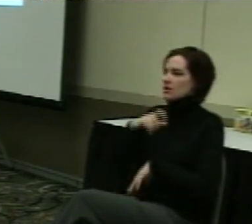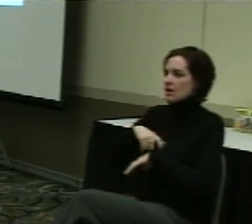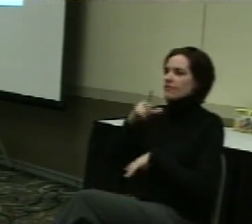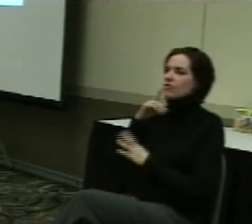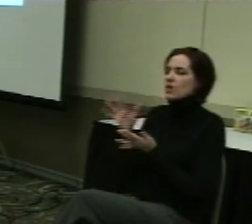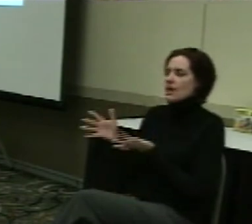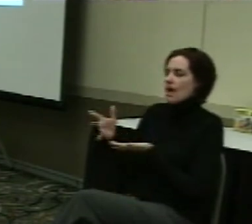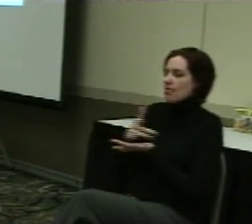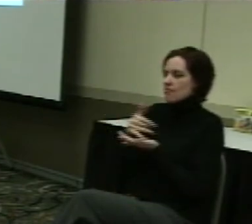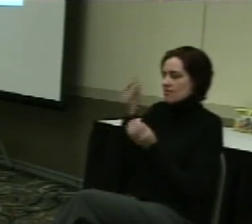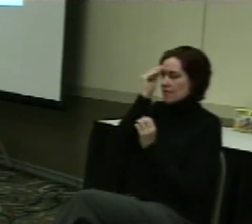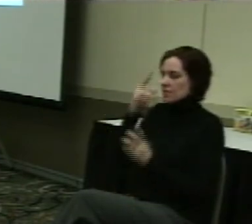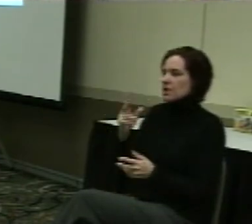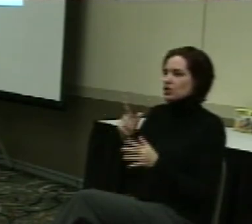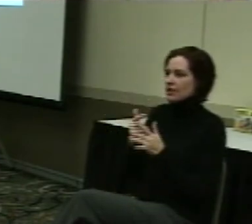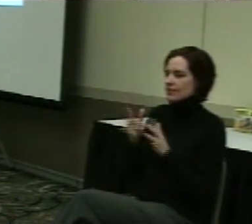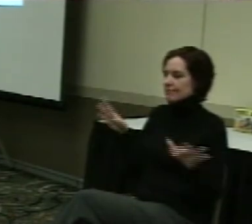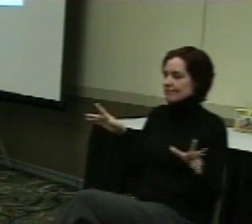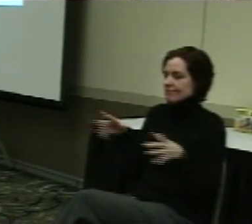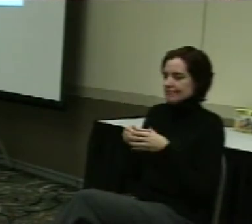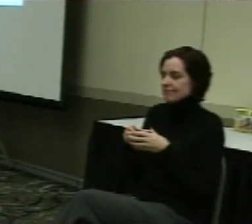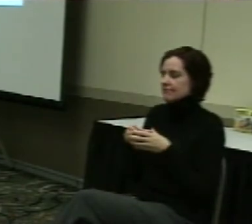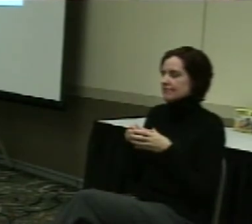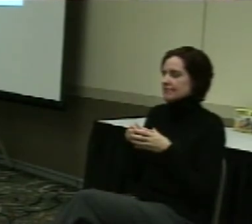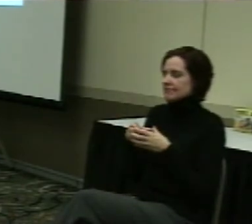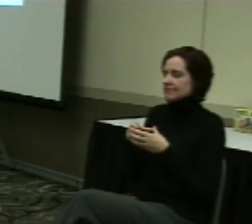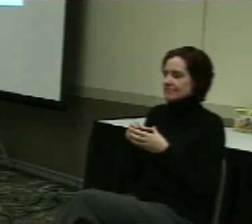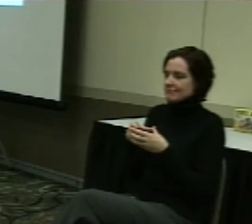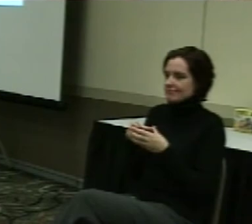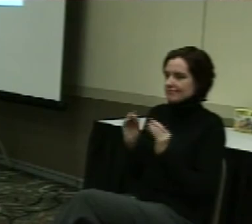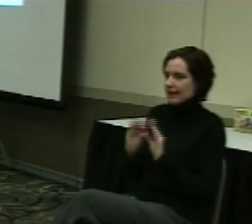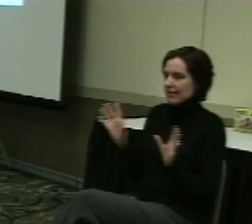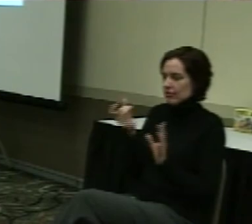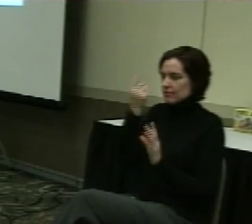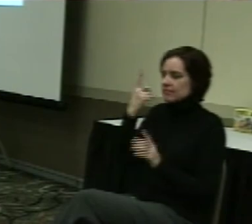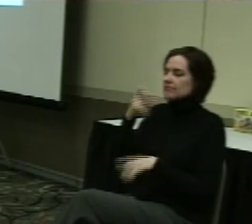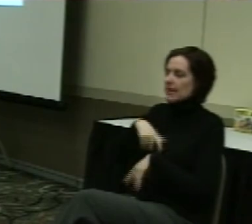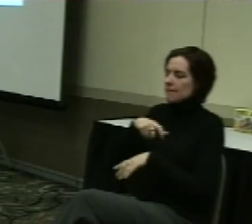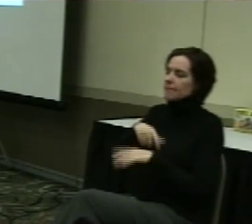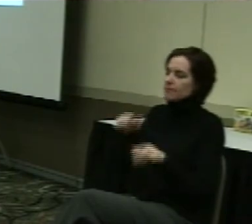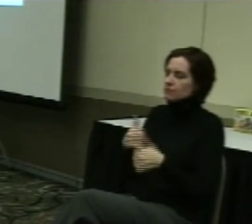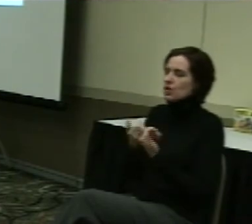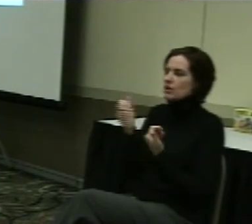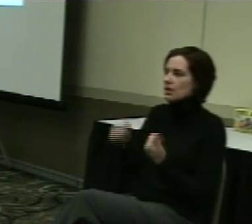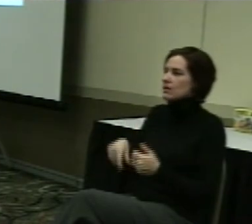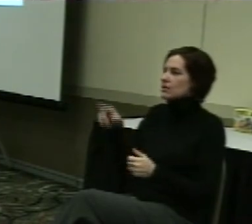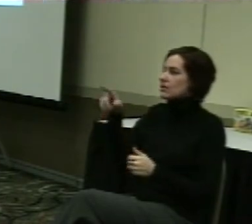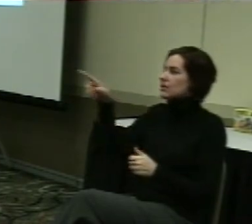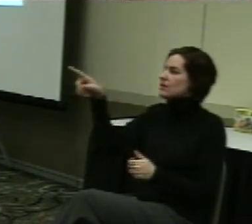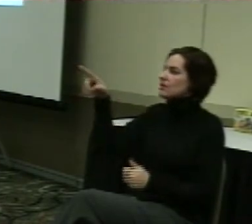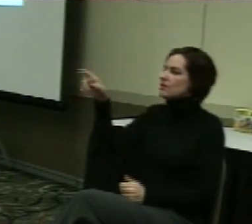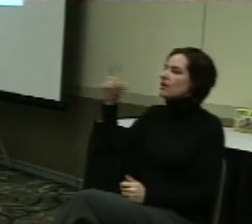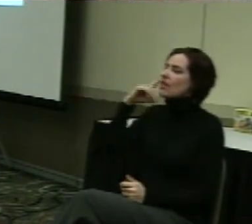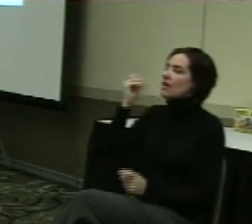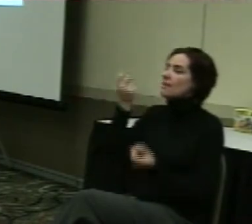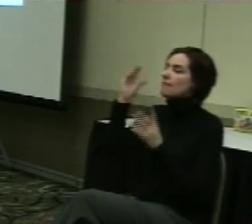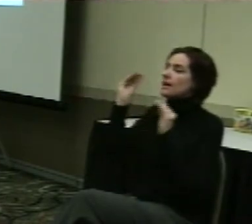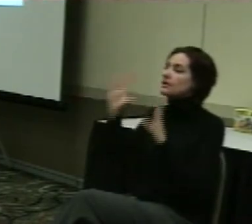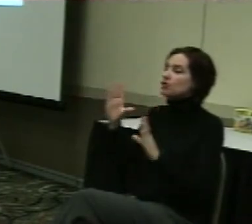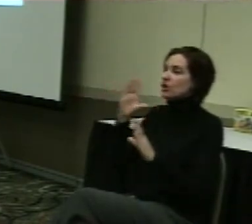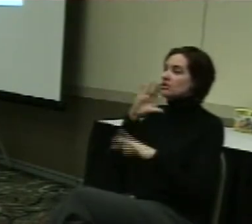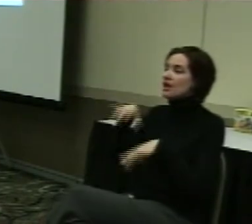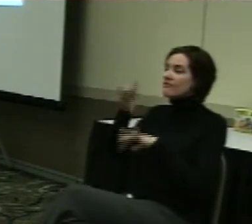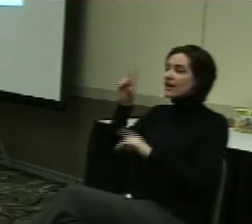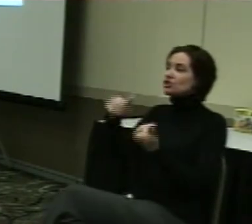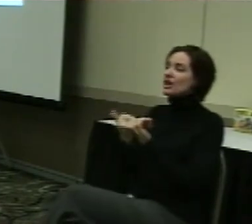and putting it all into some coherent whole. Time is such a challenge. I think a lot of teachers find it challenging to collect